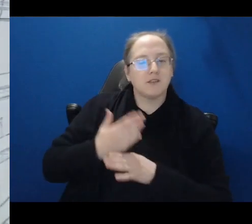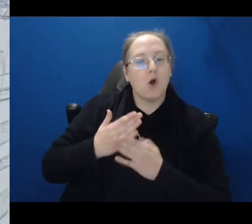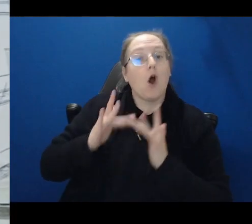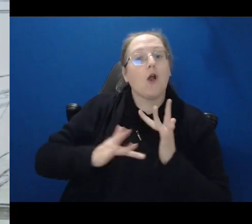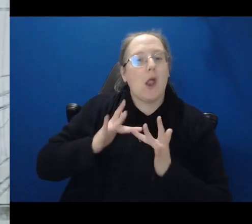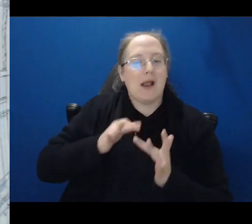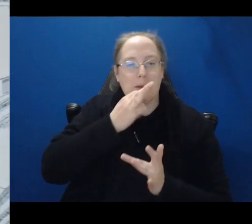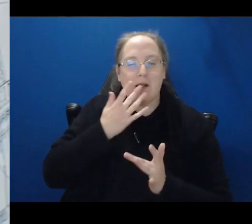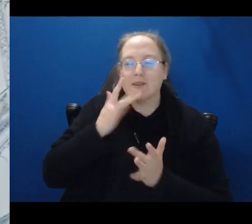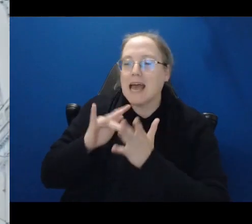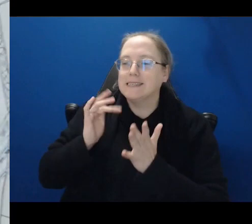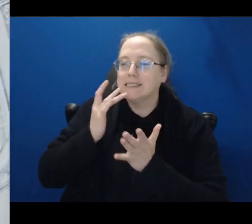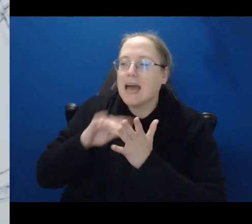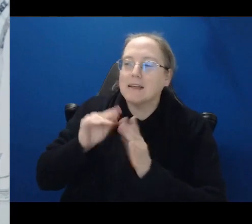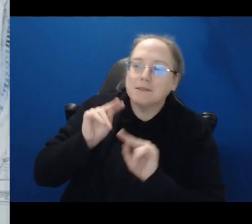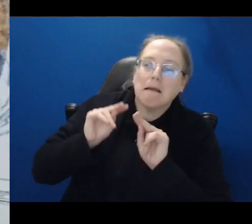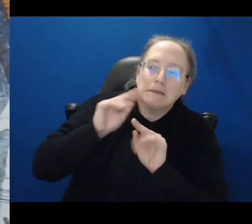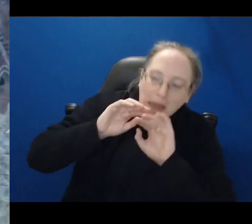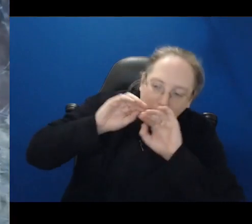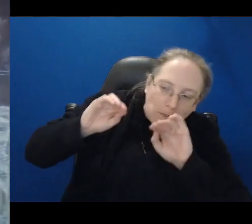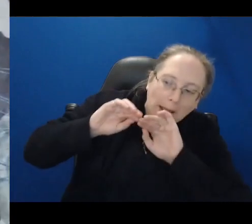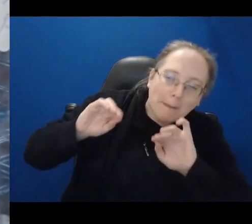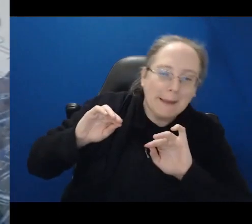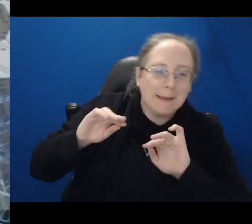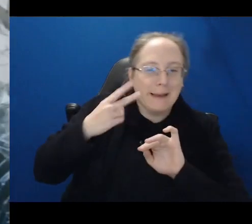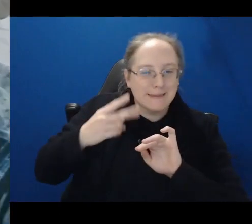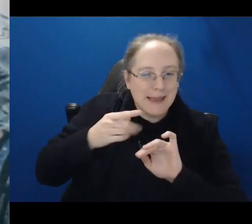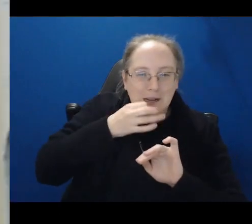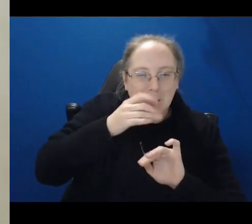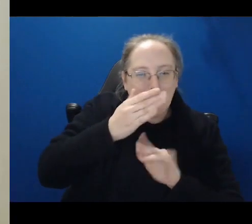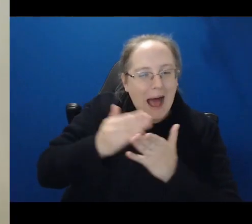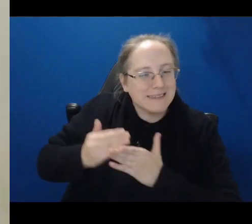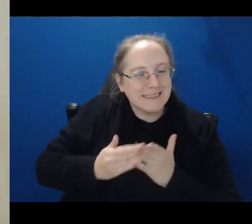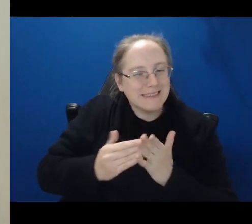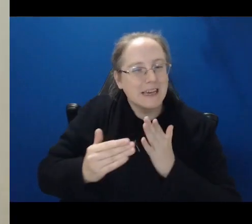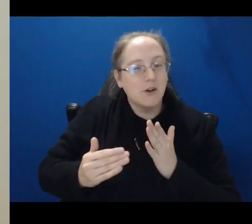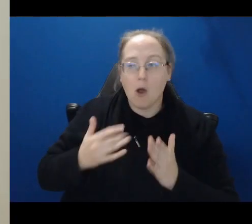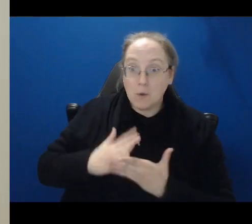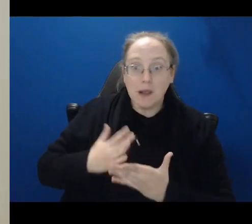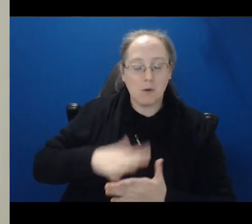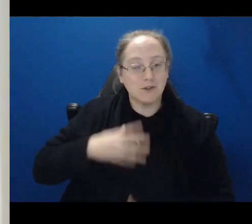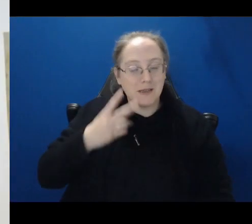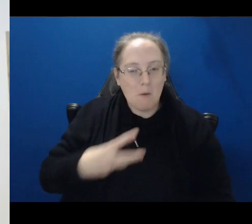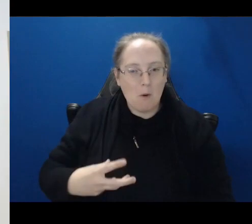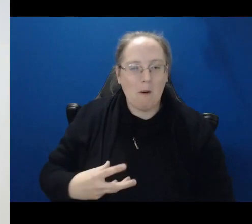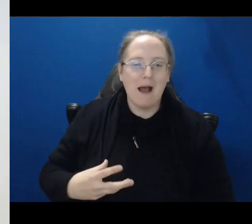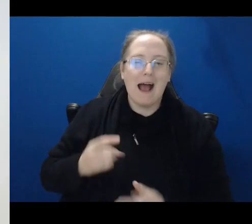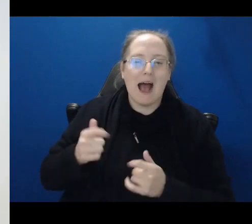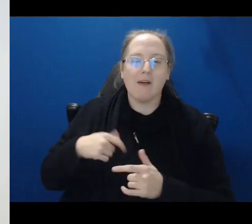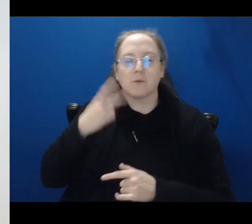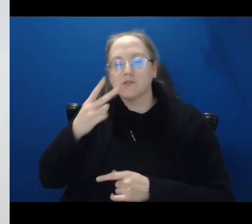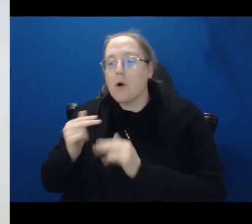want to see more. And so to actually see it after just seeing little bits of it sort of in progress was